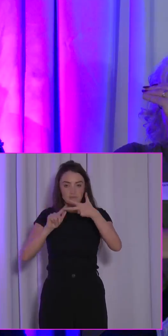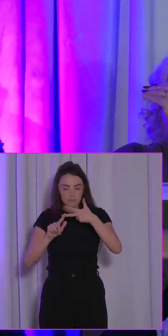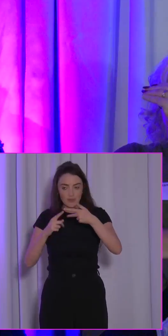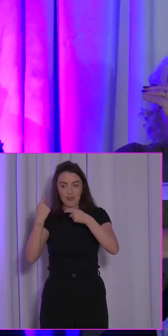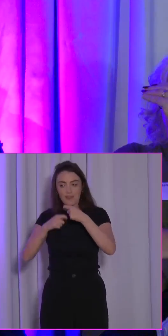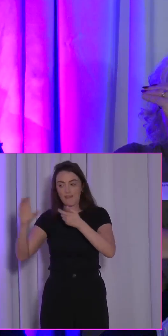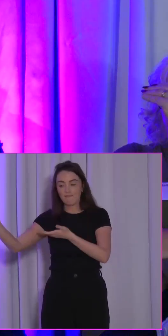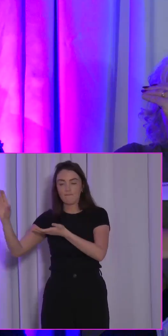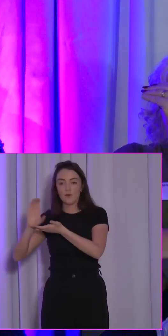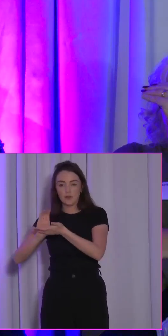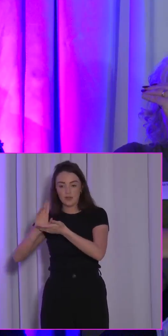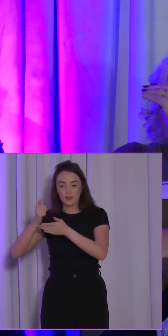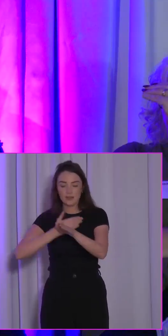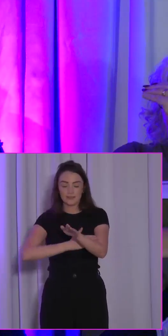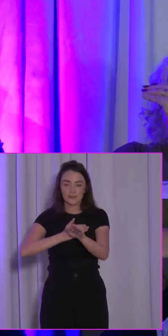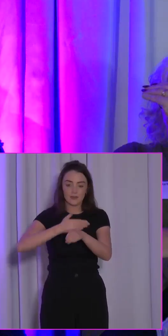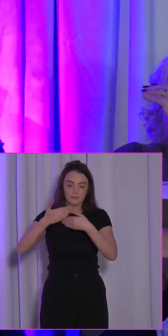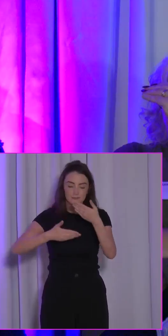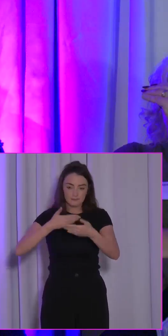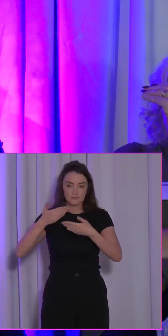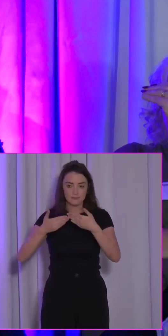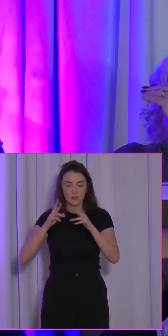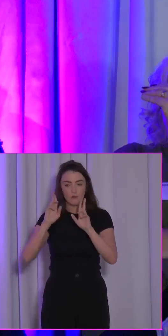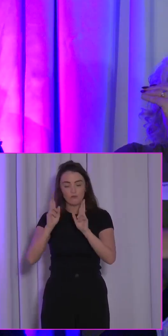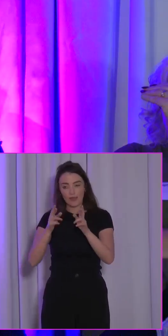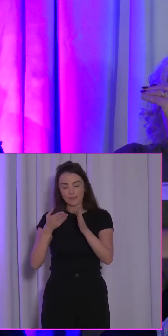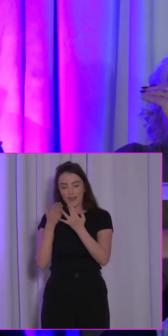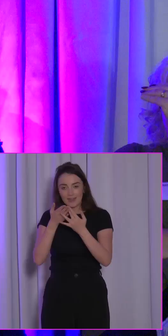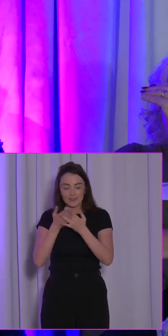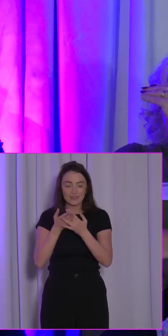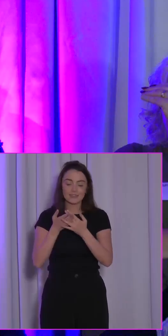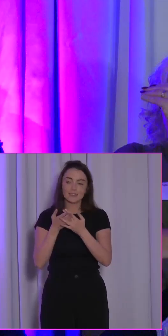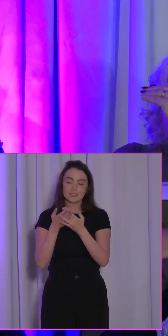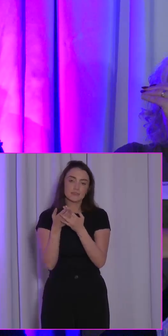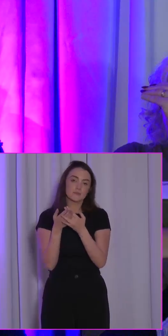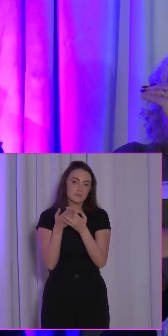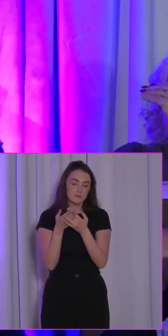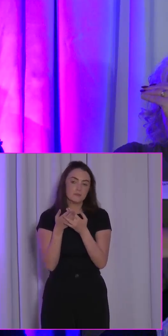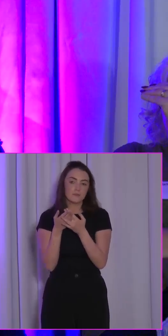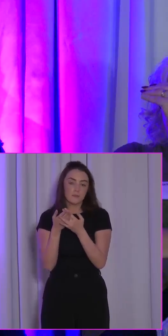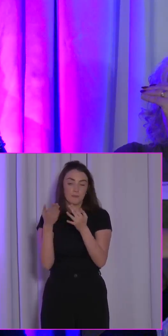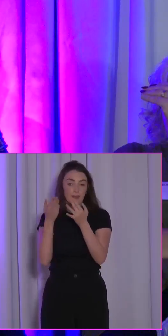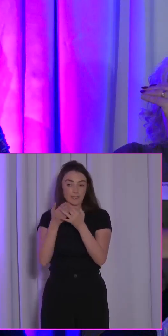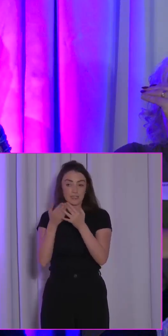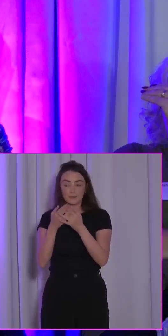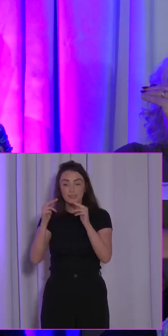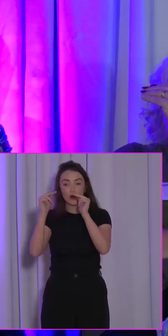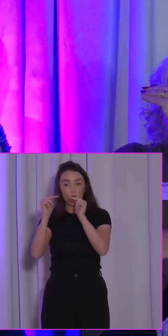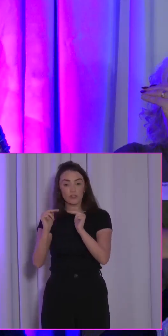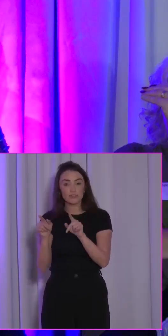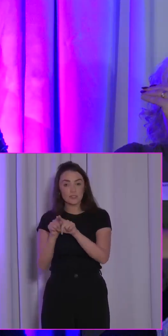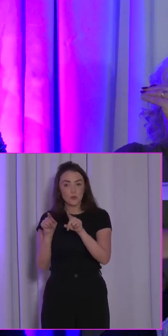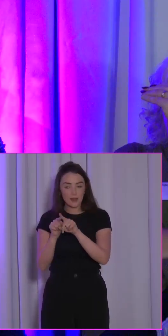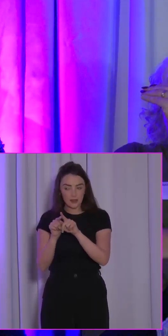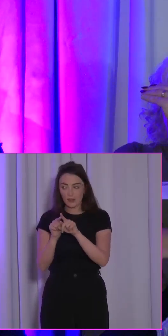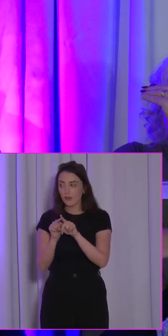to actually initiate proper access accessibility audits, and these are